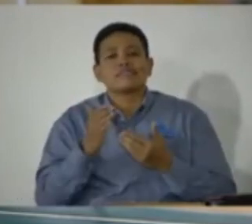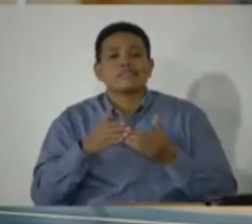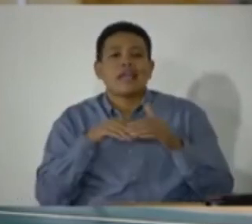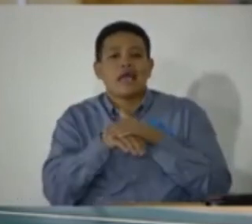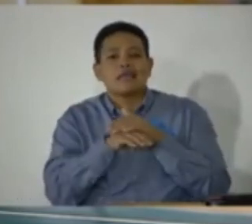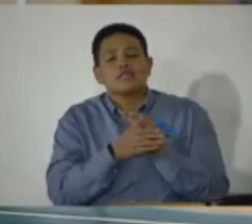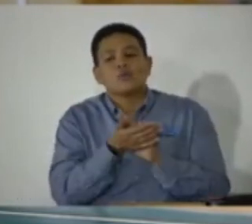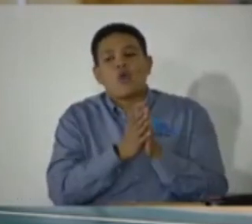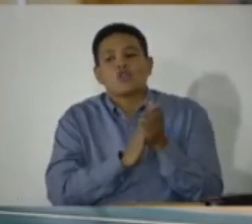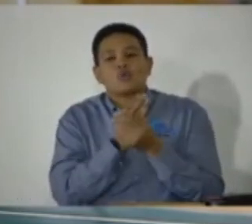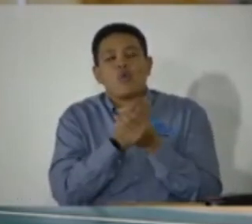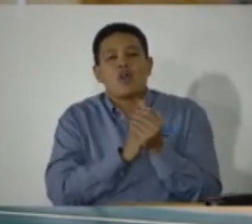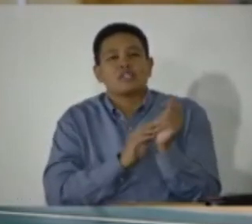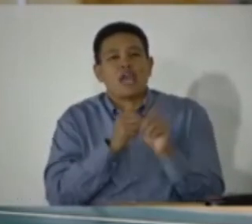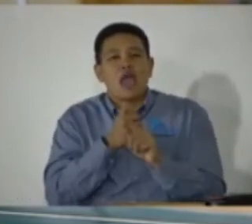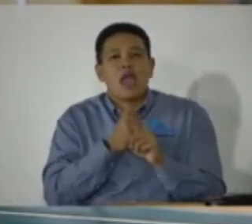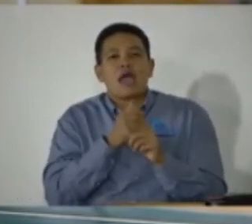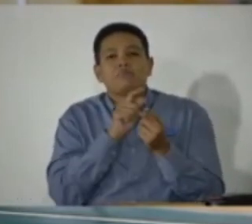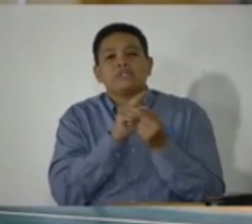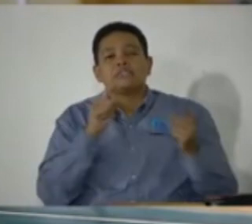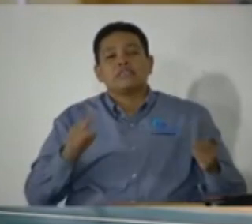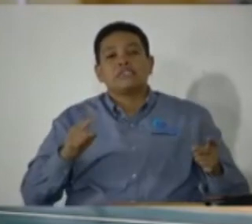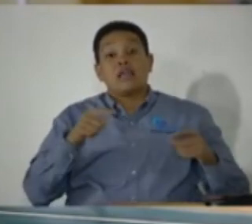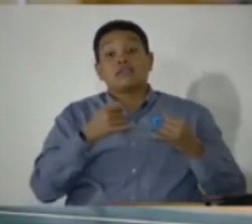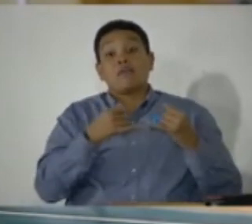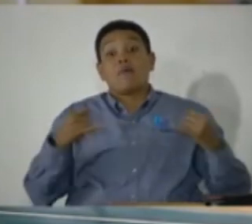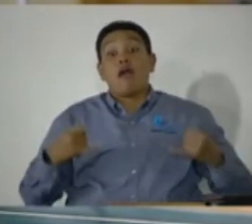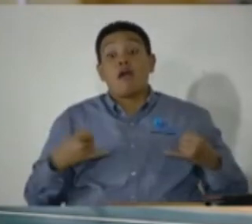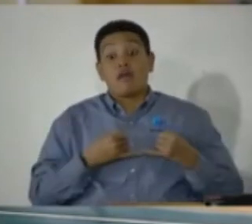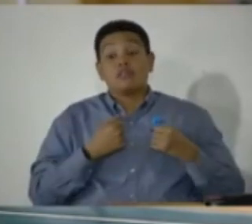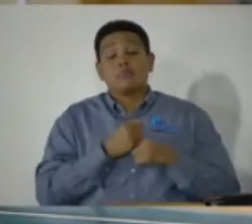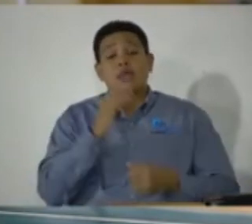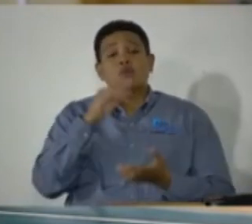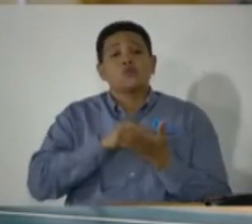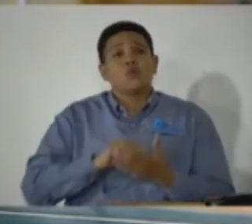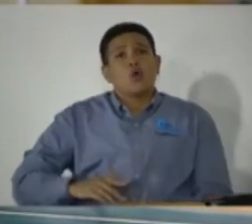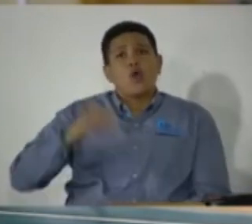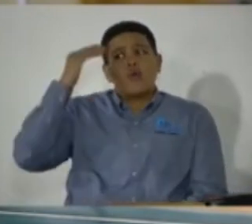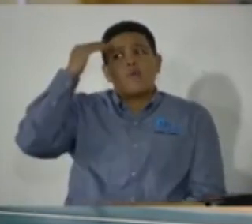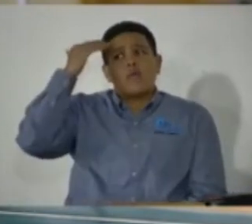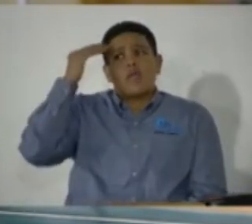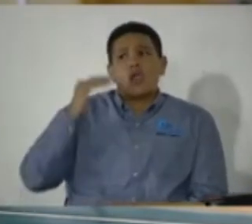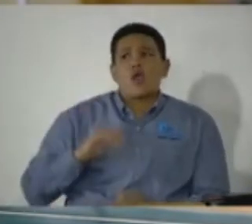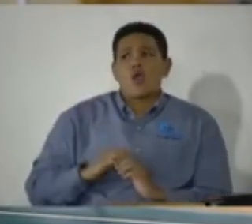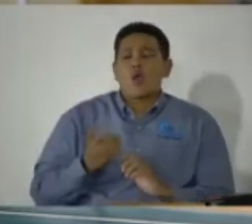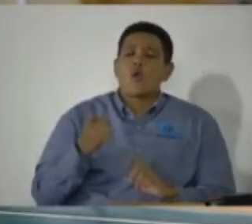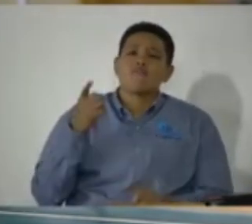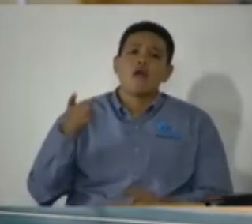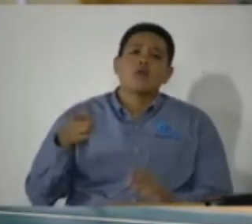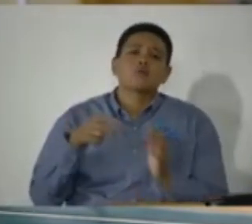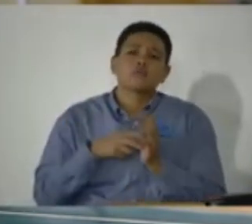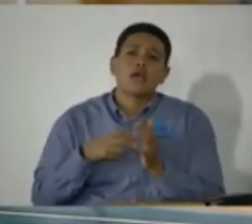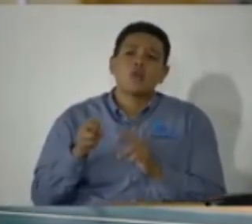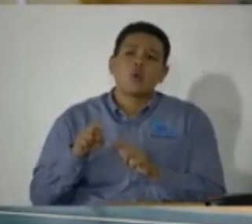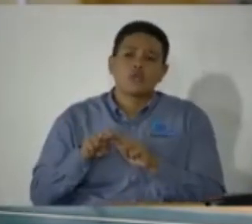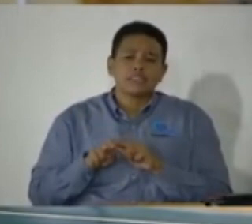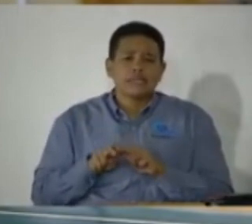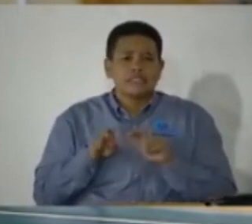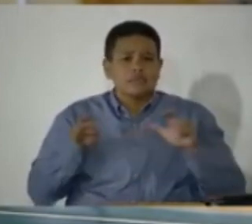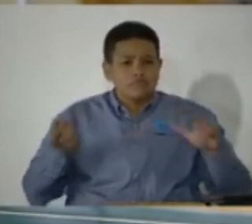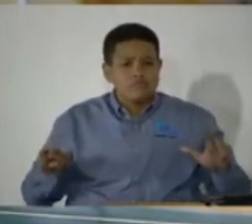hands, distance markers to make the students aware of how far apart to stand or sit from each